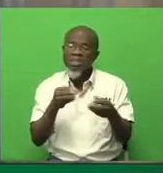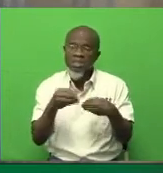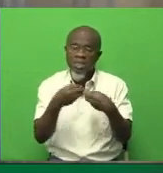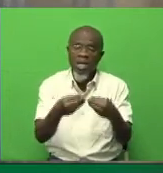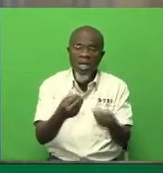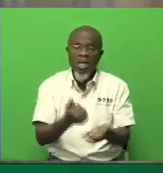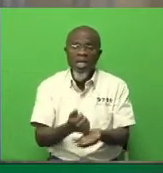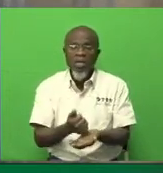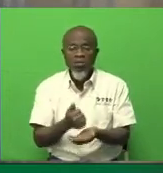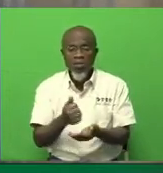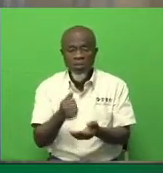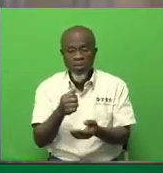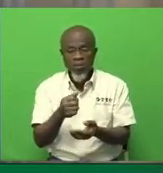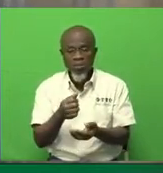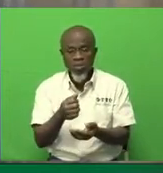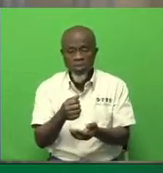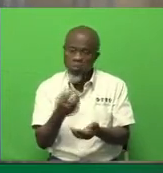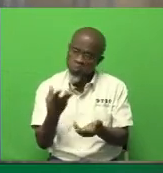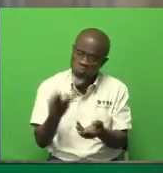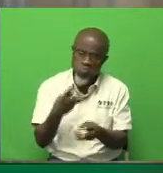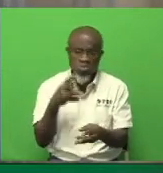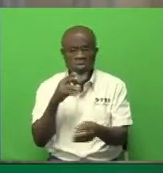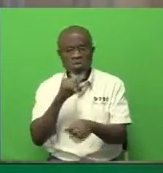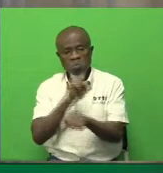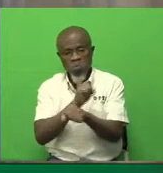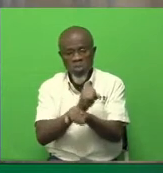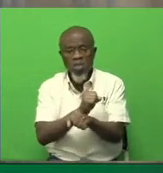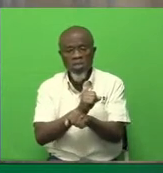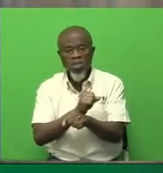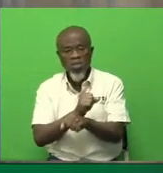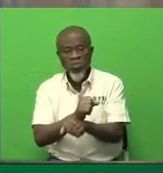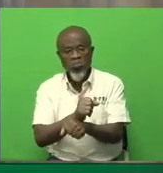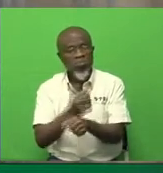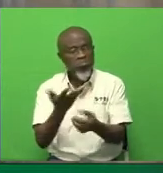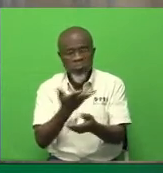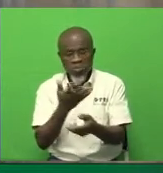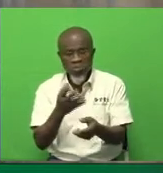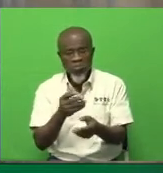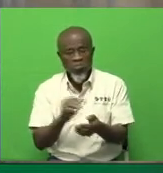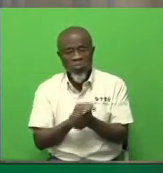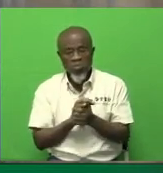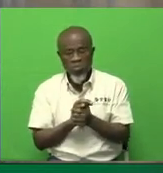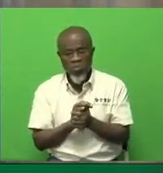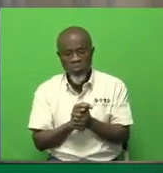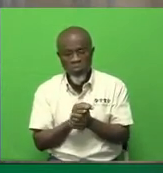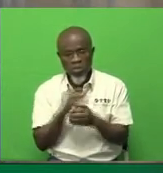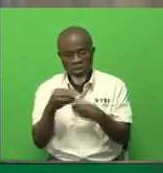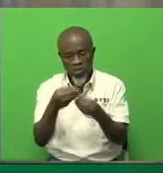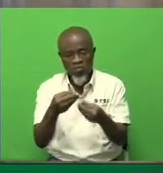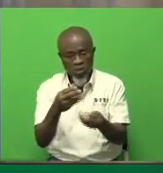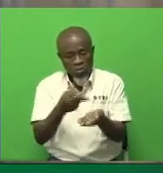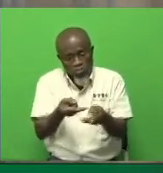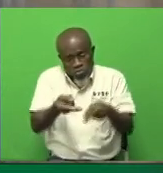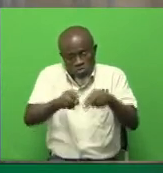the poor but you are getting million billion dollar contracts without scrutiny